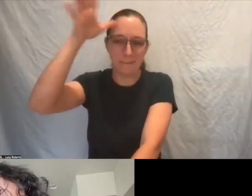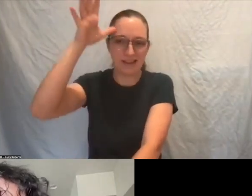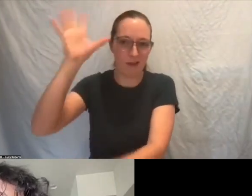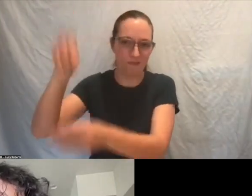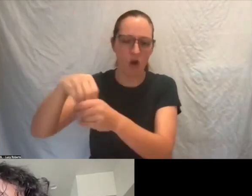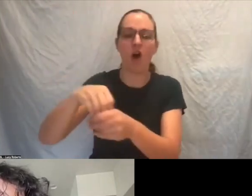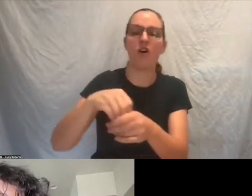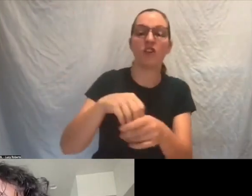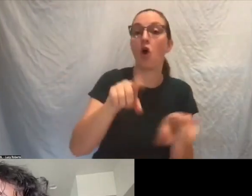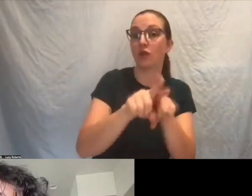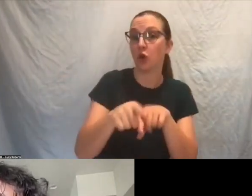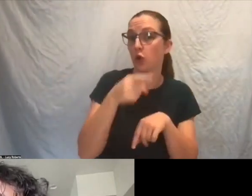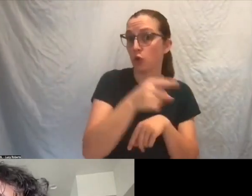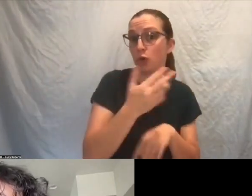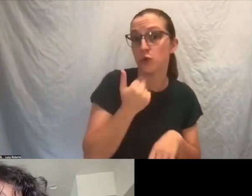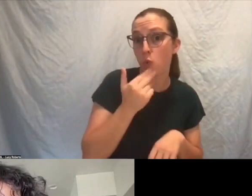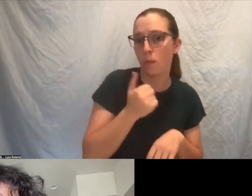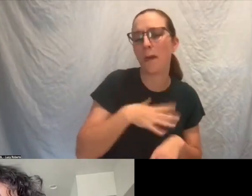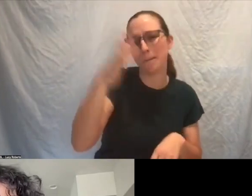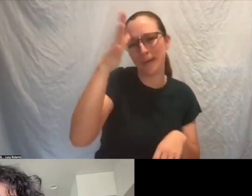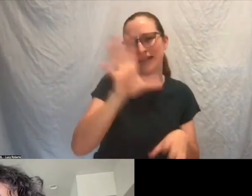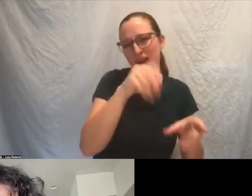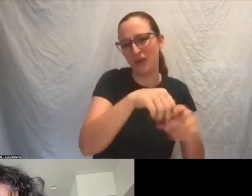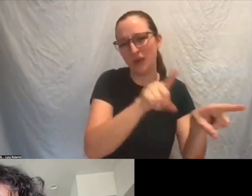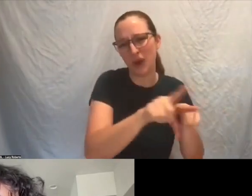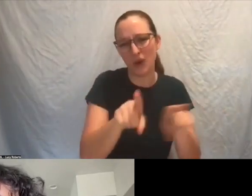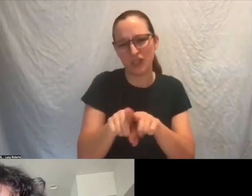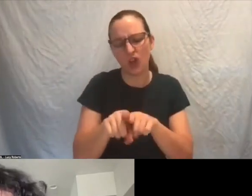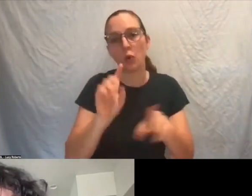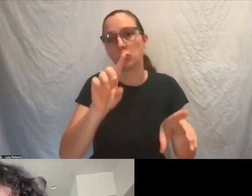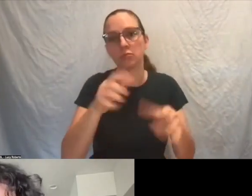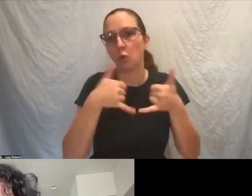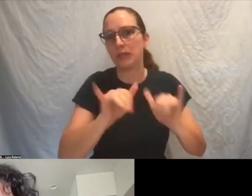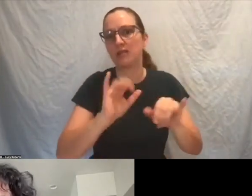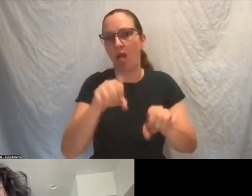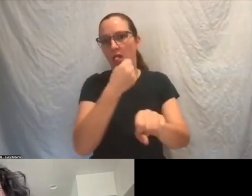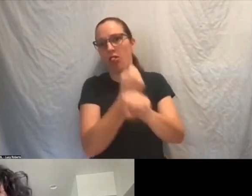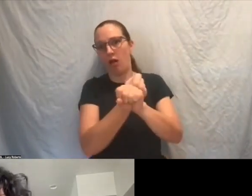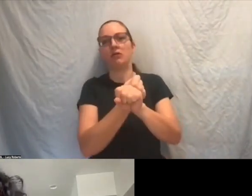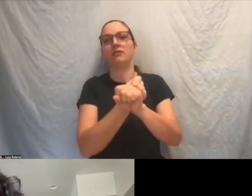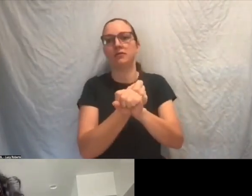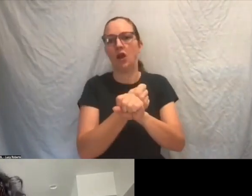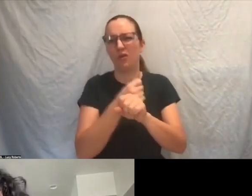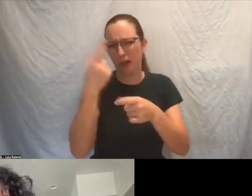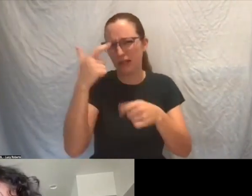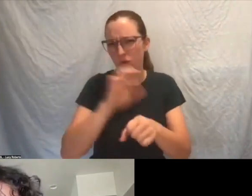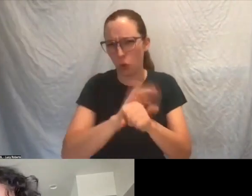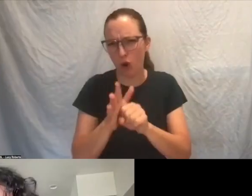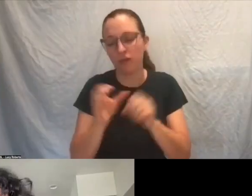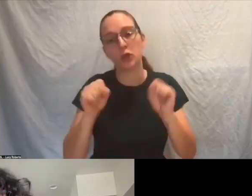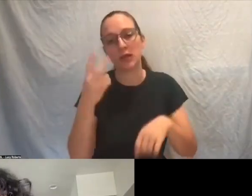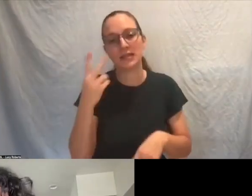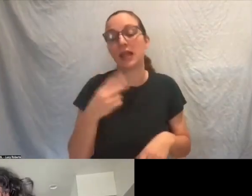we were all still in lockdown. So as you can see in that short, the pictures of the my